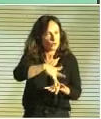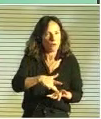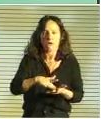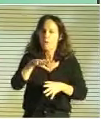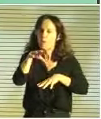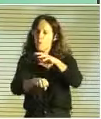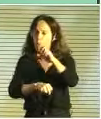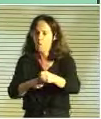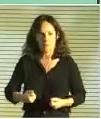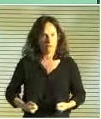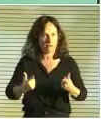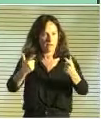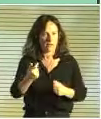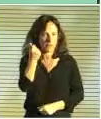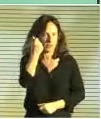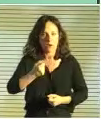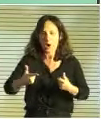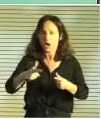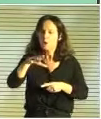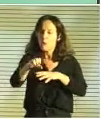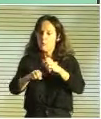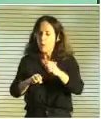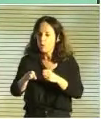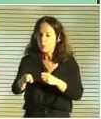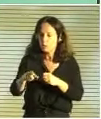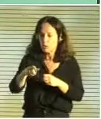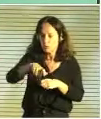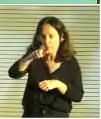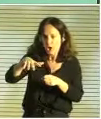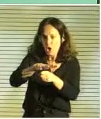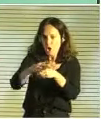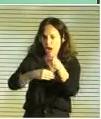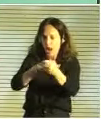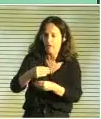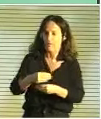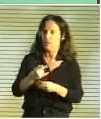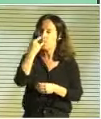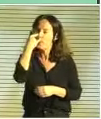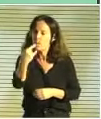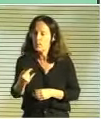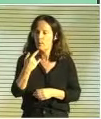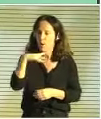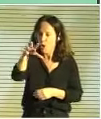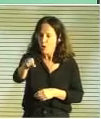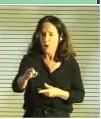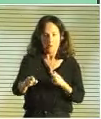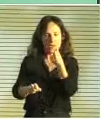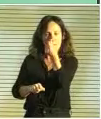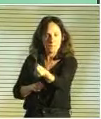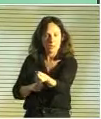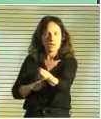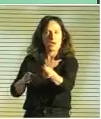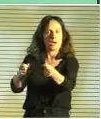local people, and they strengthen the local communities. So for me, it's really clear: tourism is the best way